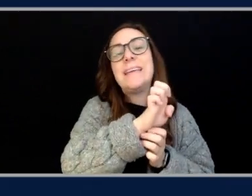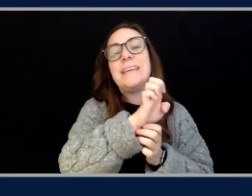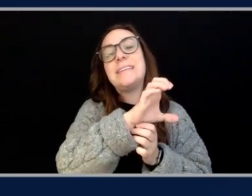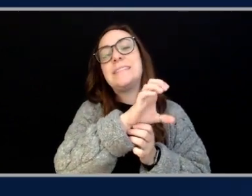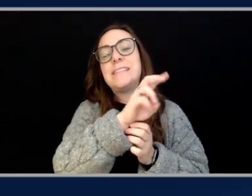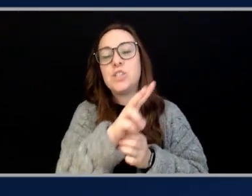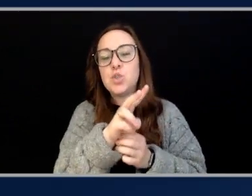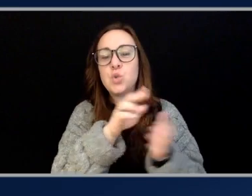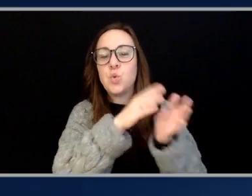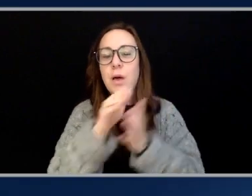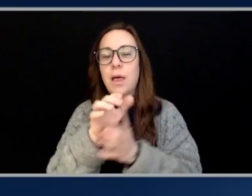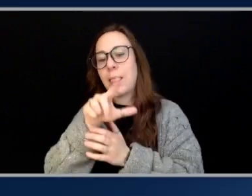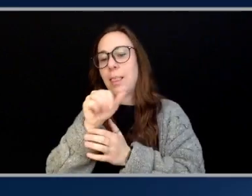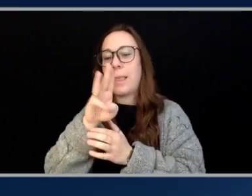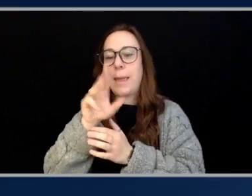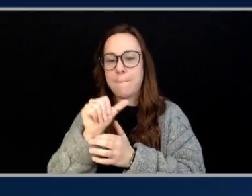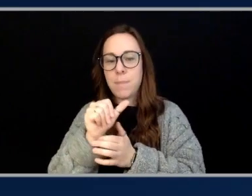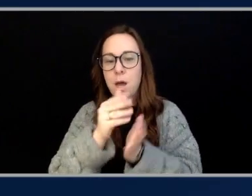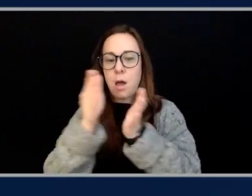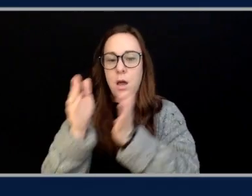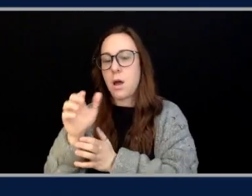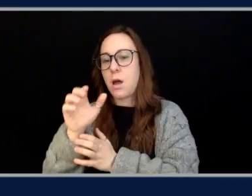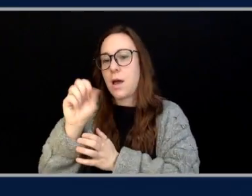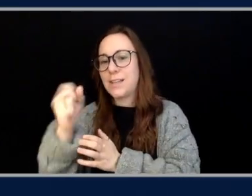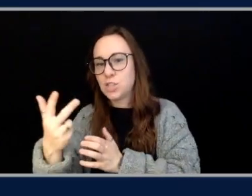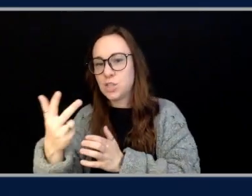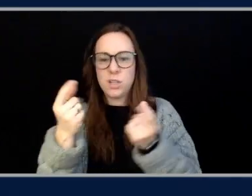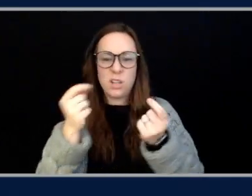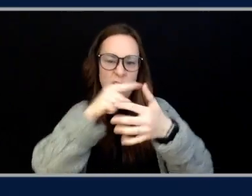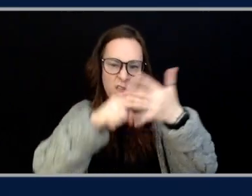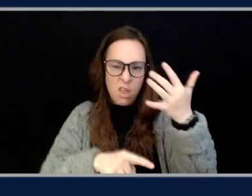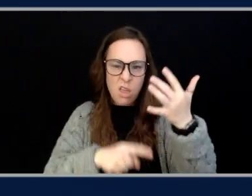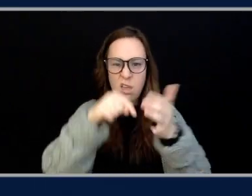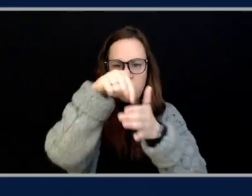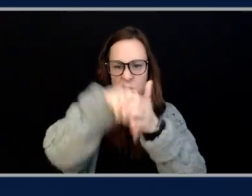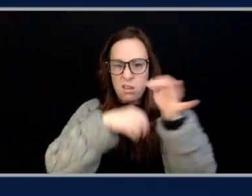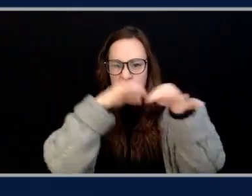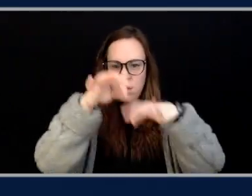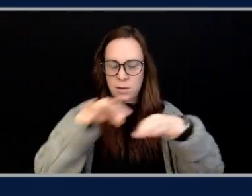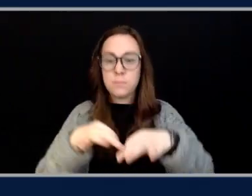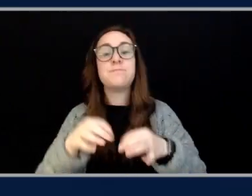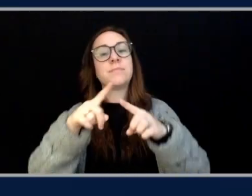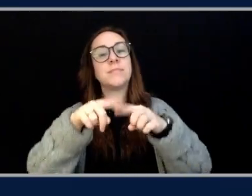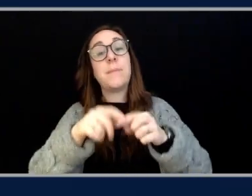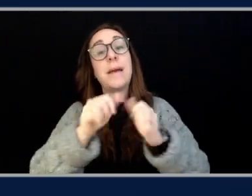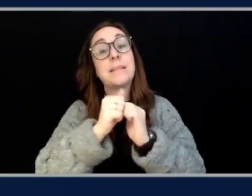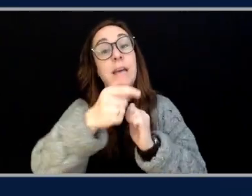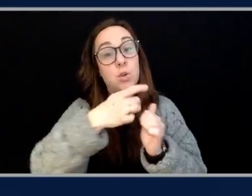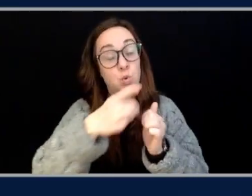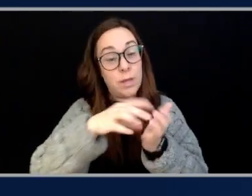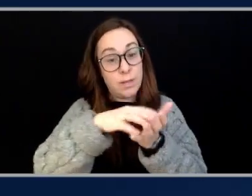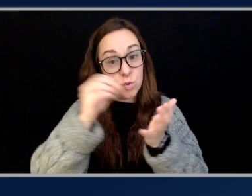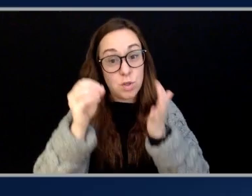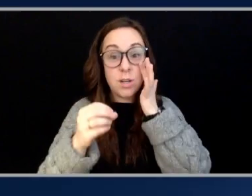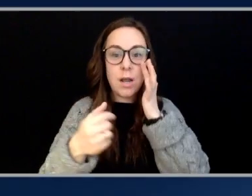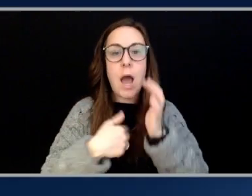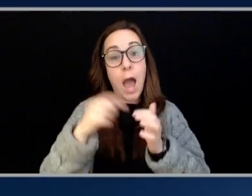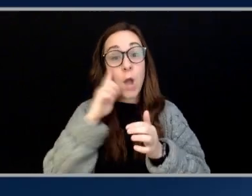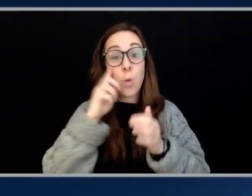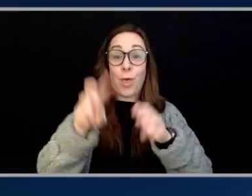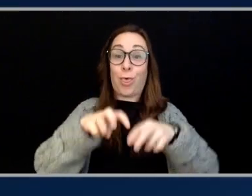those. Because I say if you try... I mean, depends on, again, how you like to learn. I'll jump in the deep end before I know how to swim. Yeah.